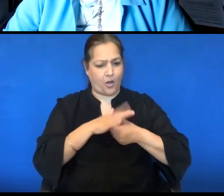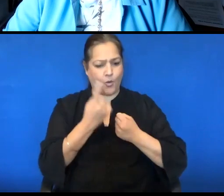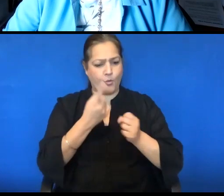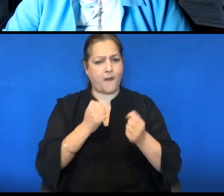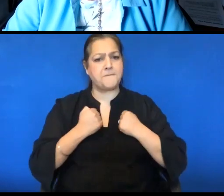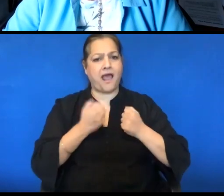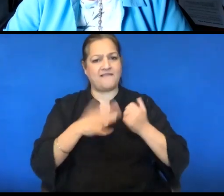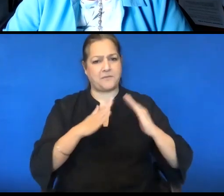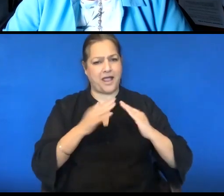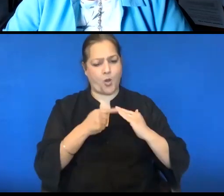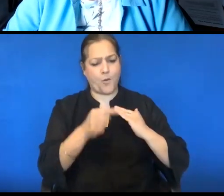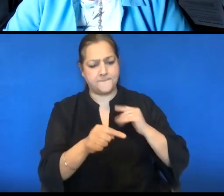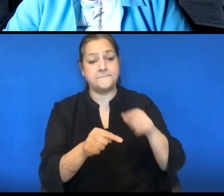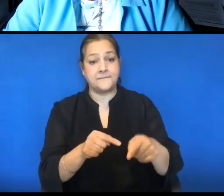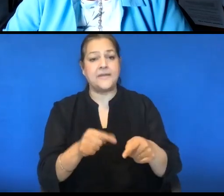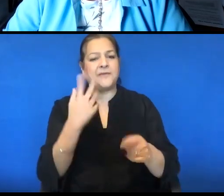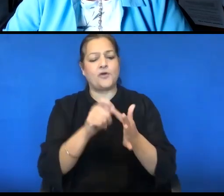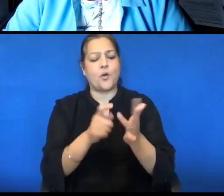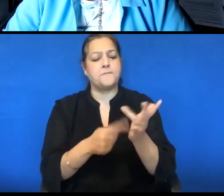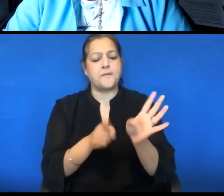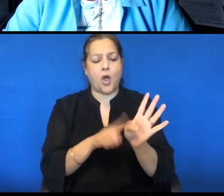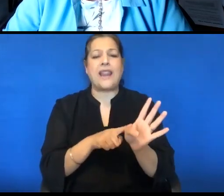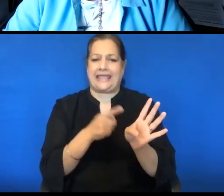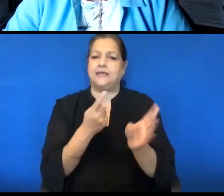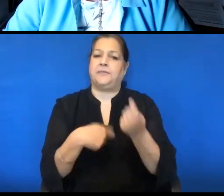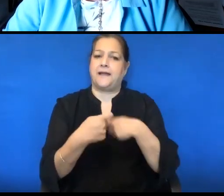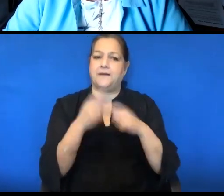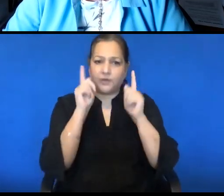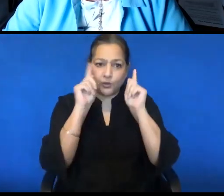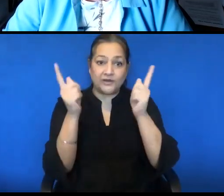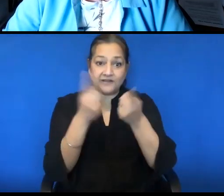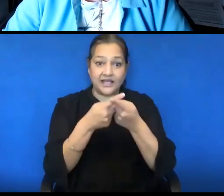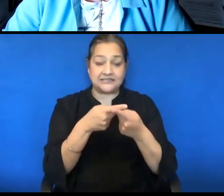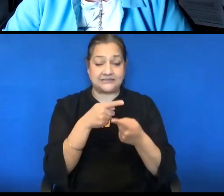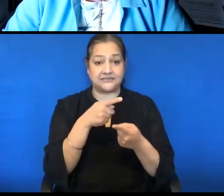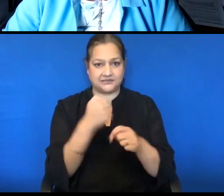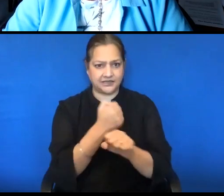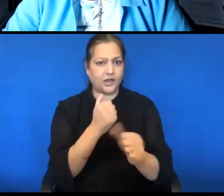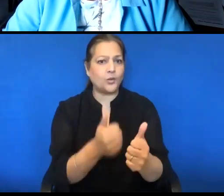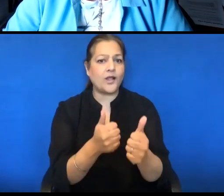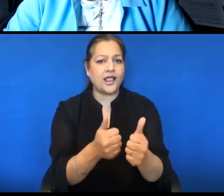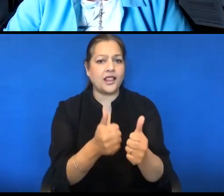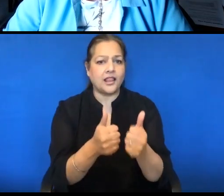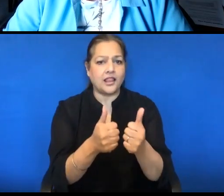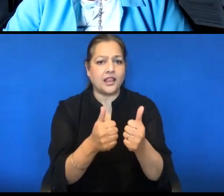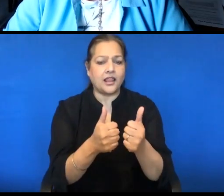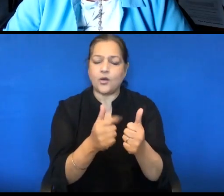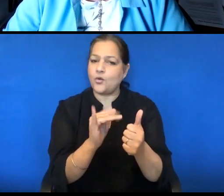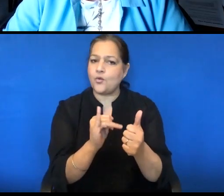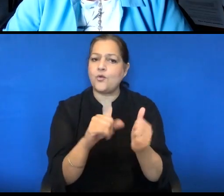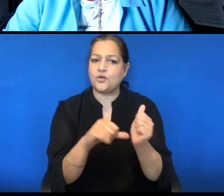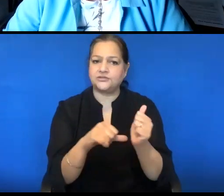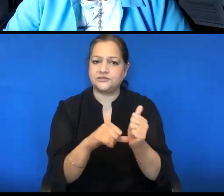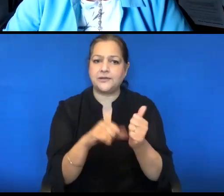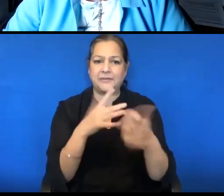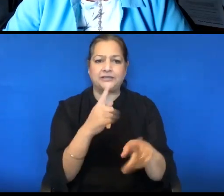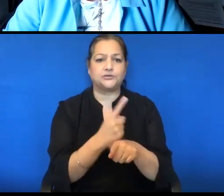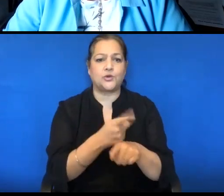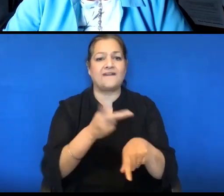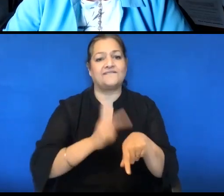was a poly, it's now been a university for a while, it's really done pretty well, but it's struggling. Talk to the vice chancellor, they're